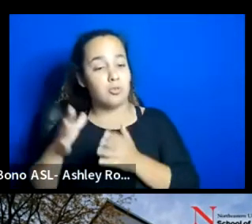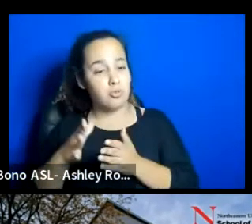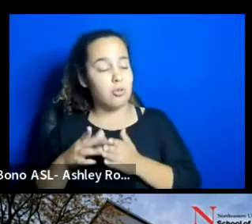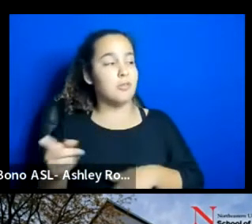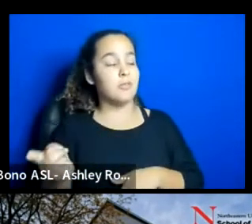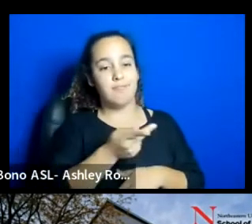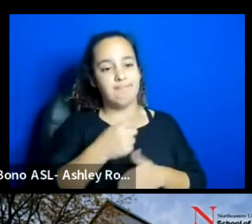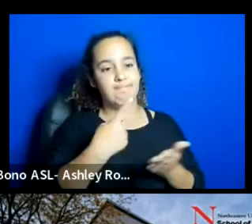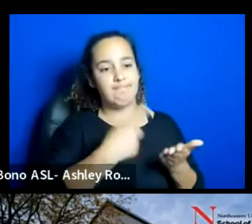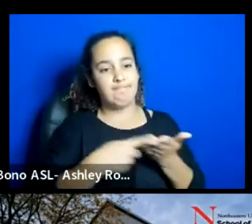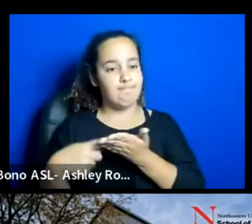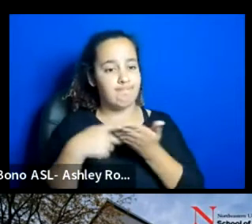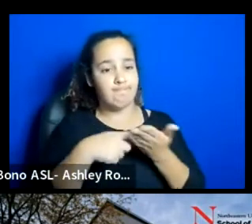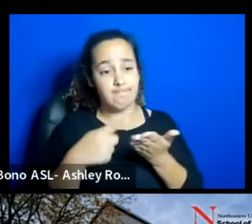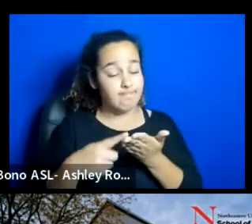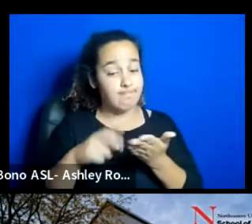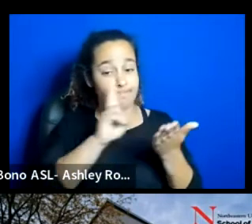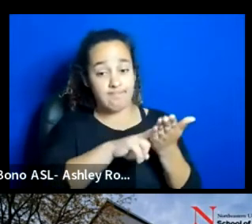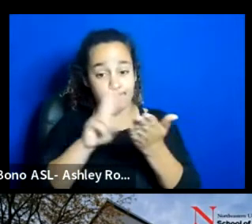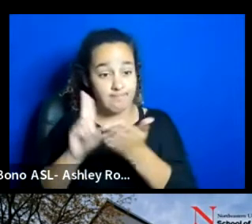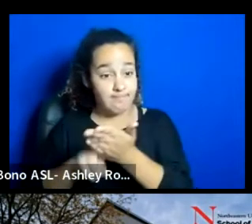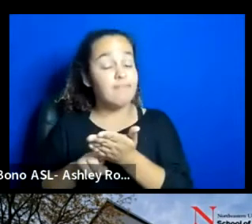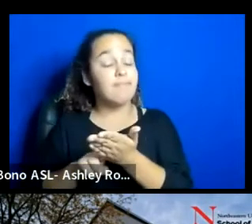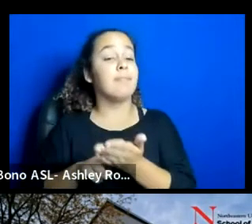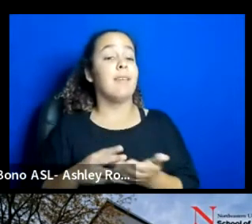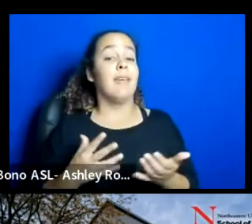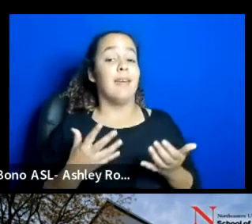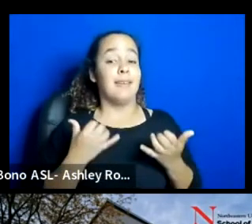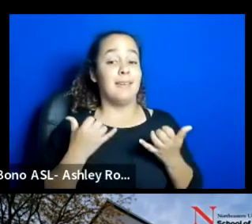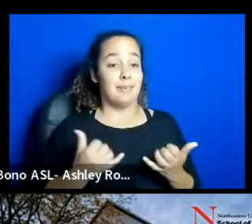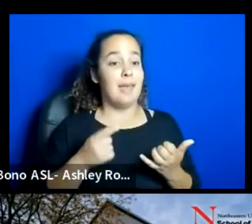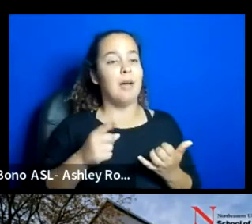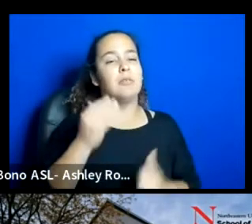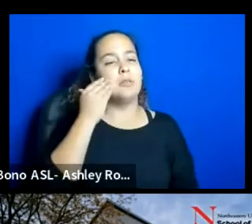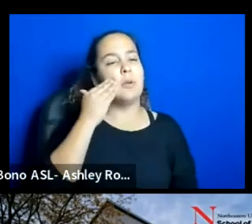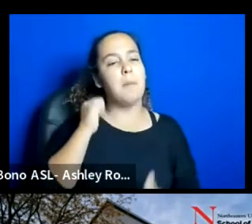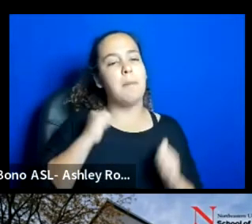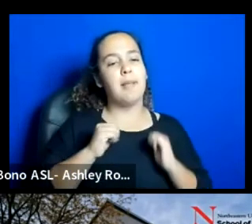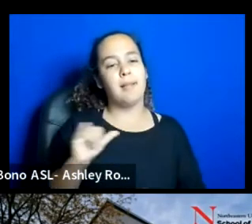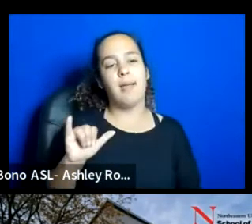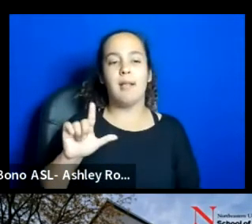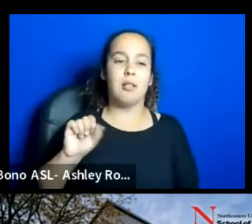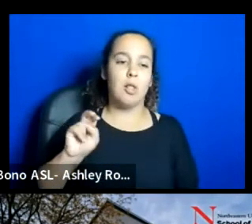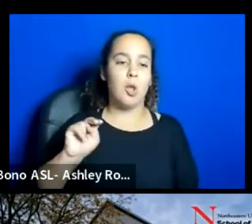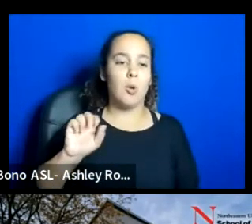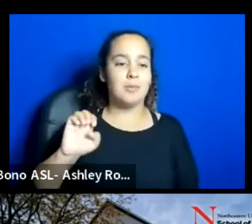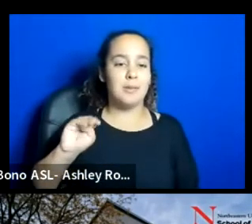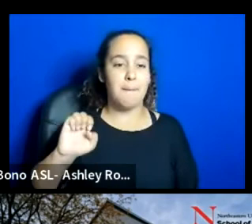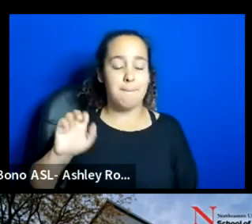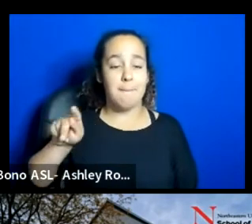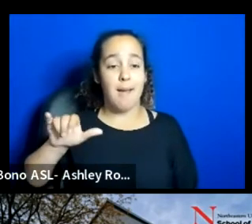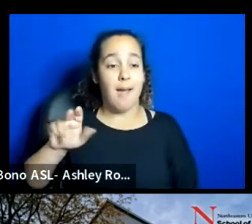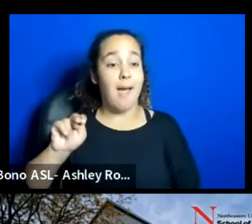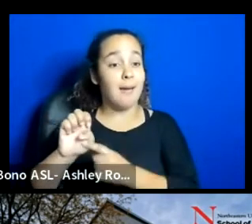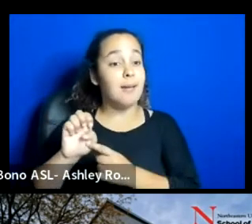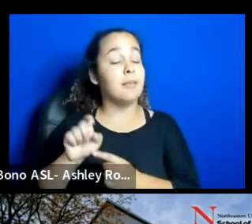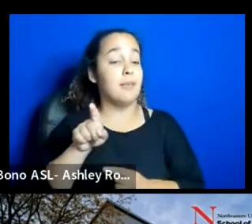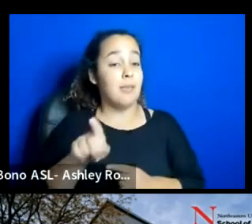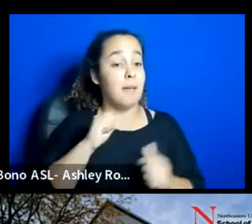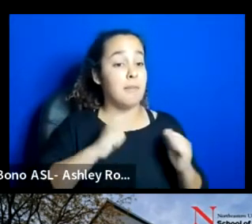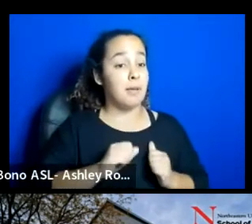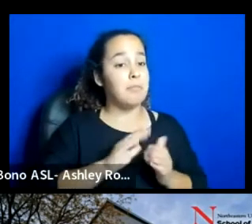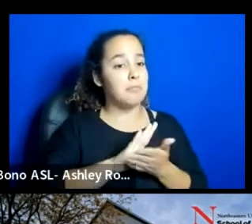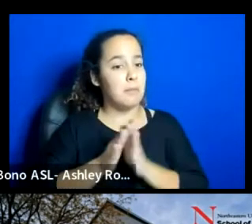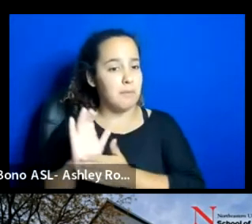or follow the multi-stage journey of a single play, like The Lonesome Pine, from author's pen to motion picture. Or in one of my